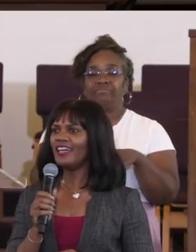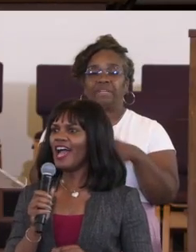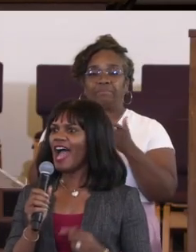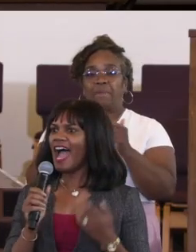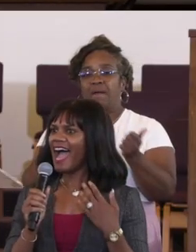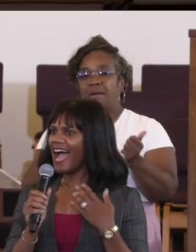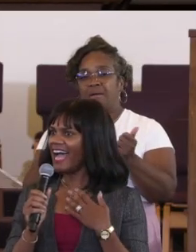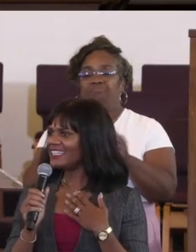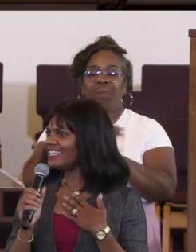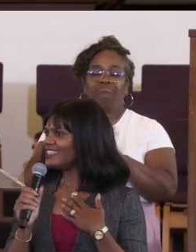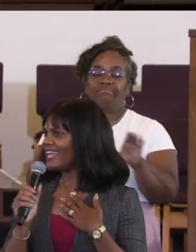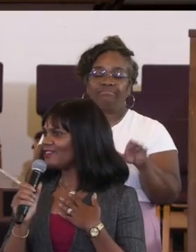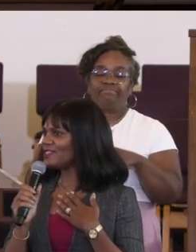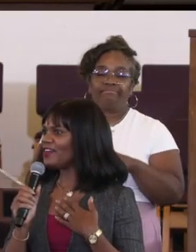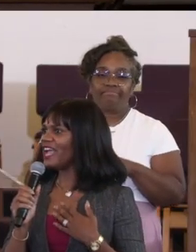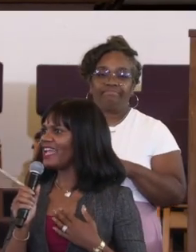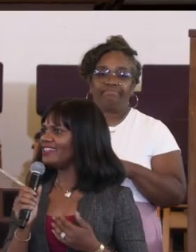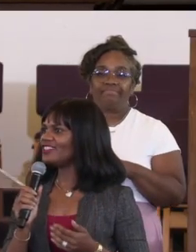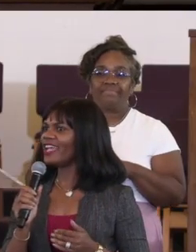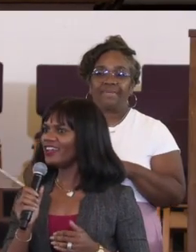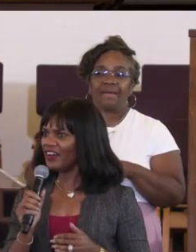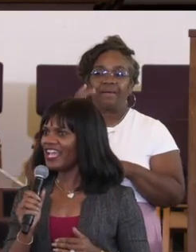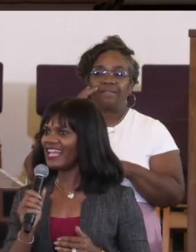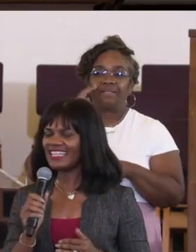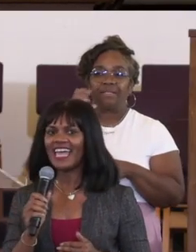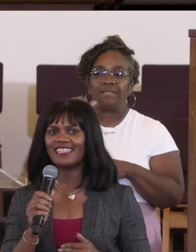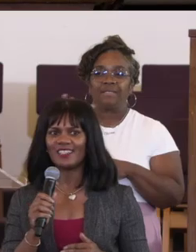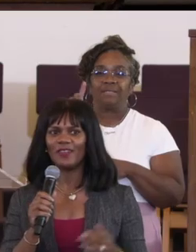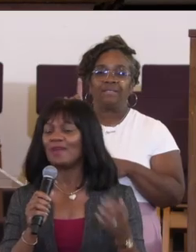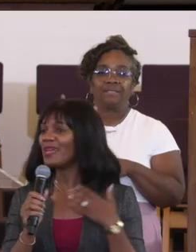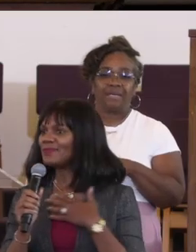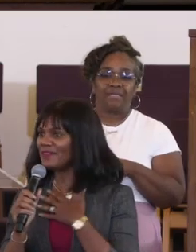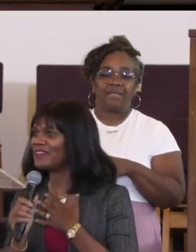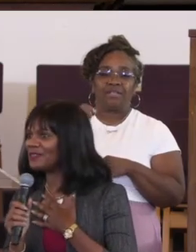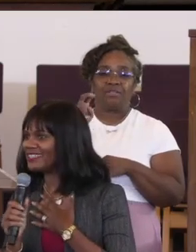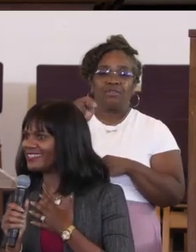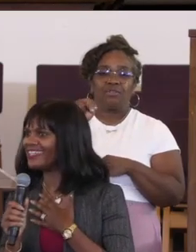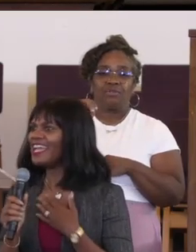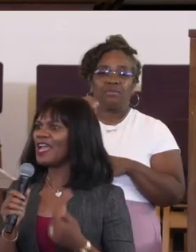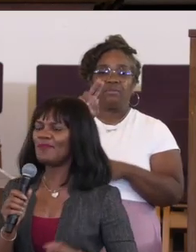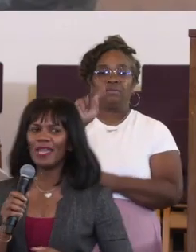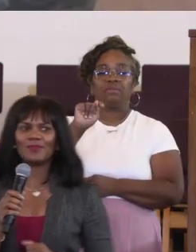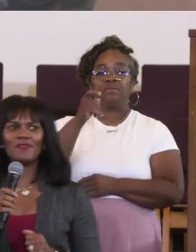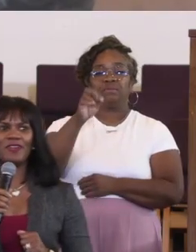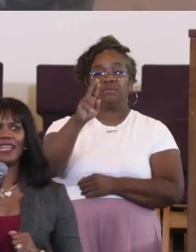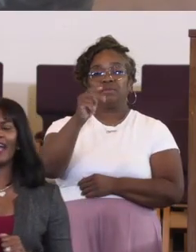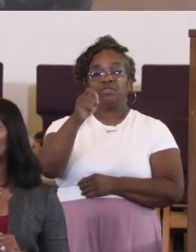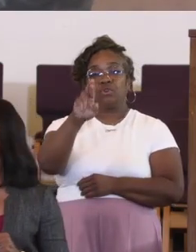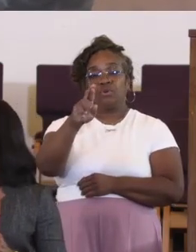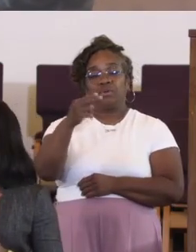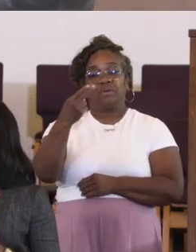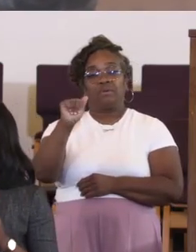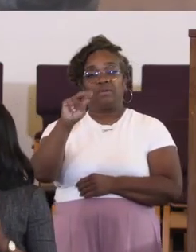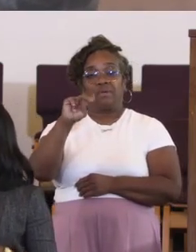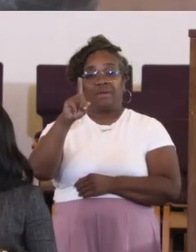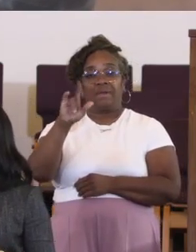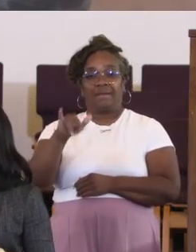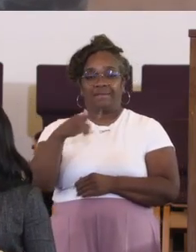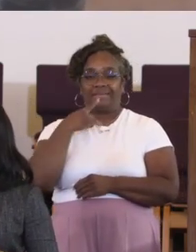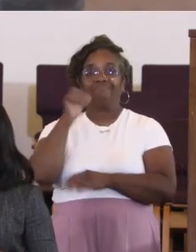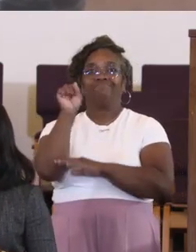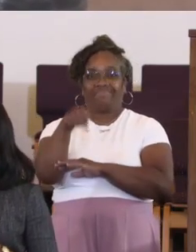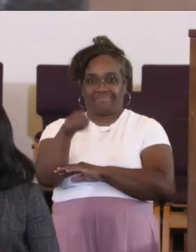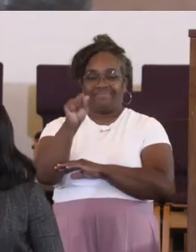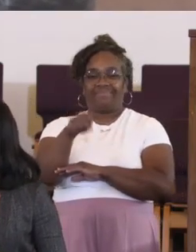And I see Sandra Turner Handy shaking her head, yes, so that makes me feel good. It makes me feel like we are intentional